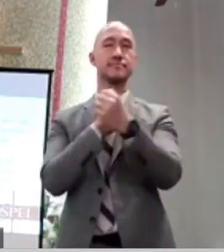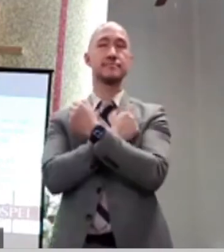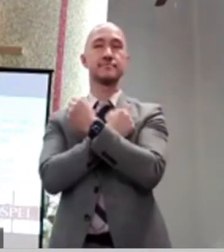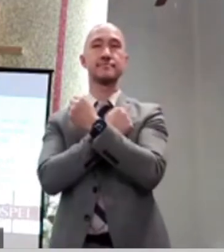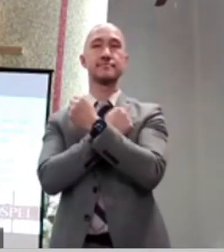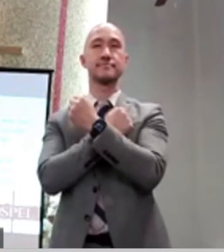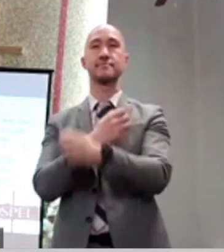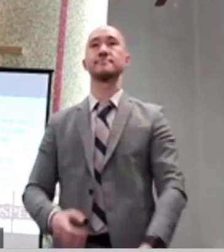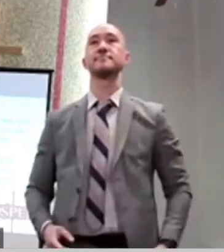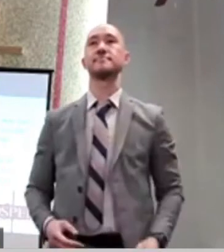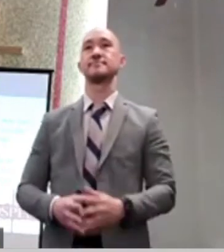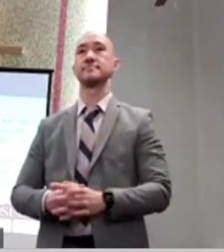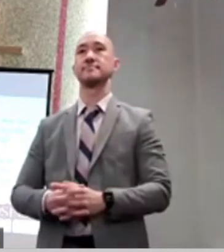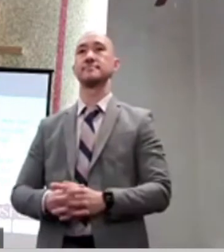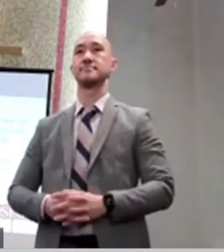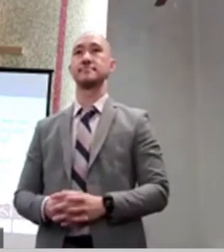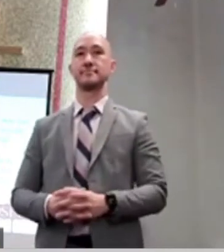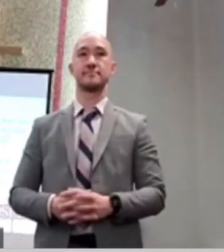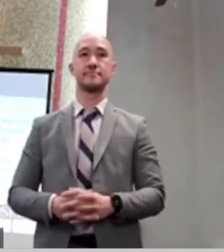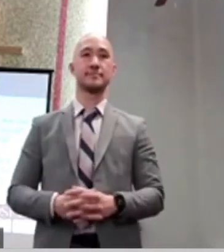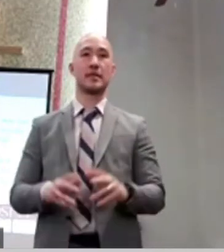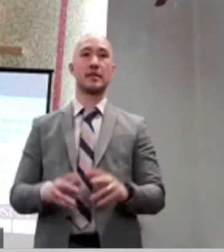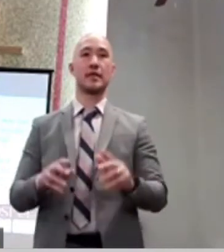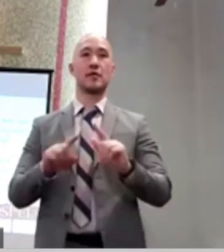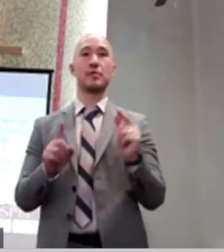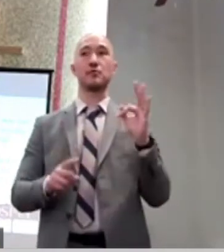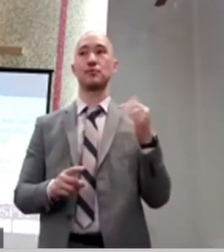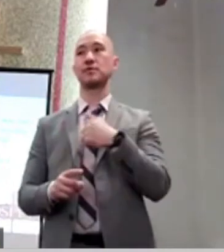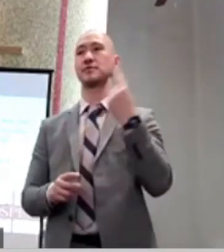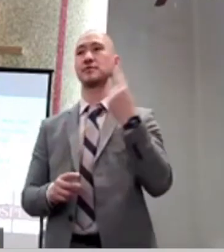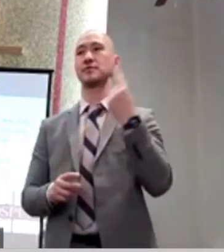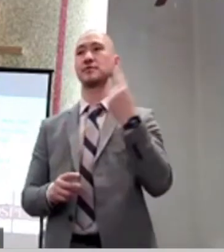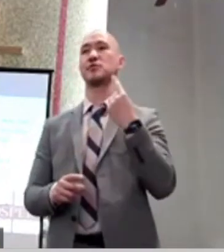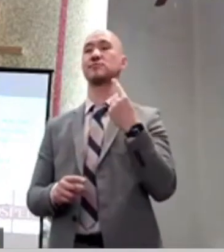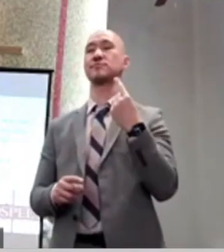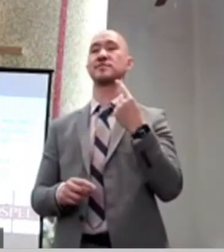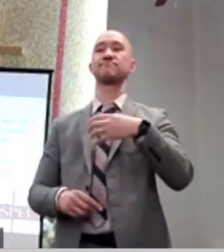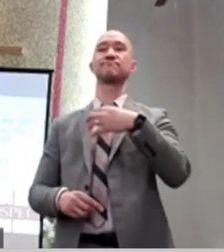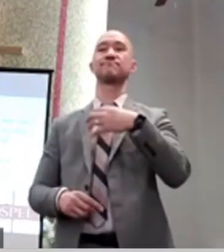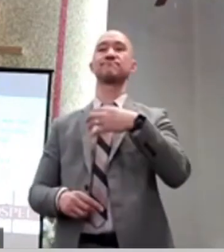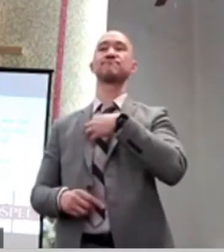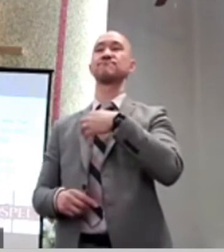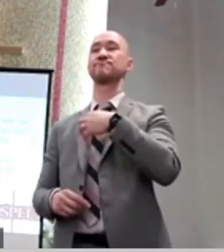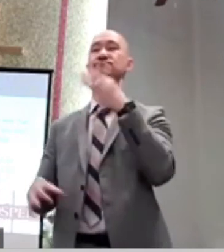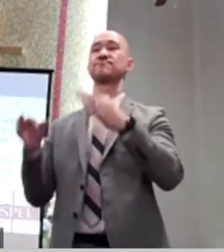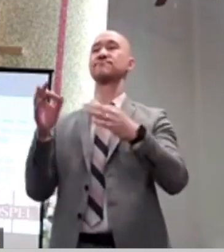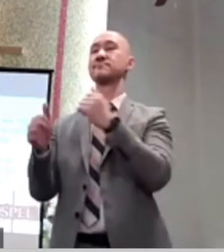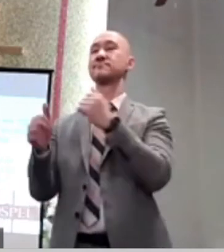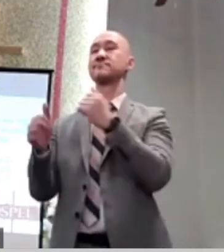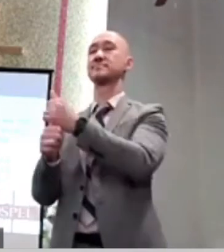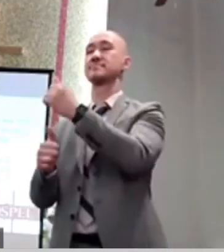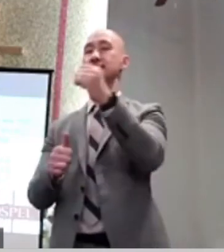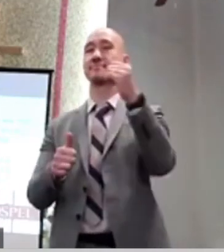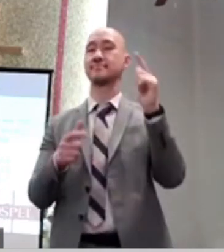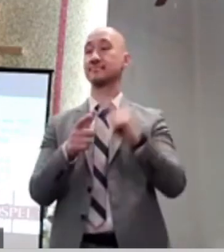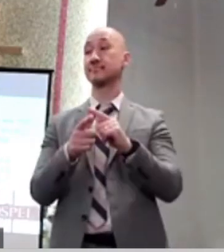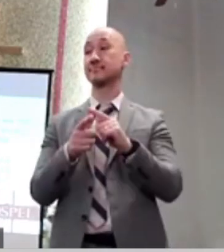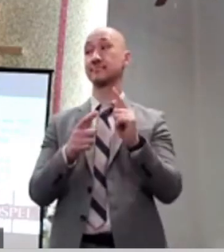said, by one Spirit, we were all baptized into one body, one Spirit, one gospel, one